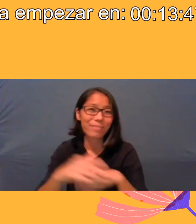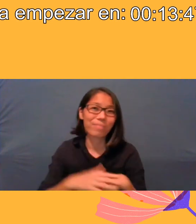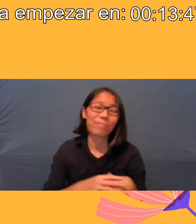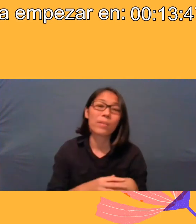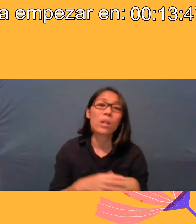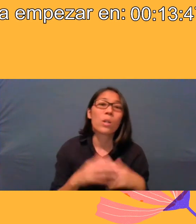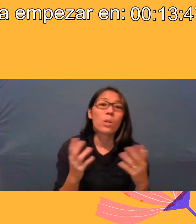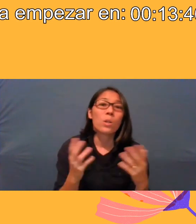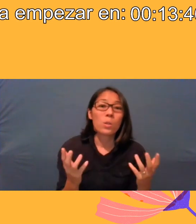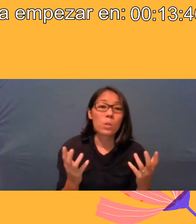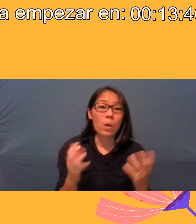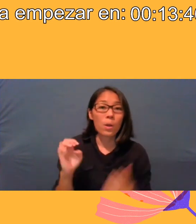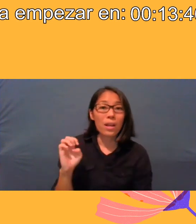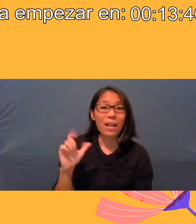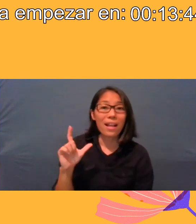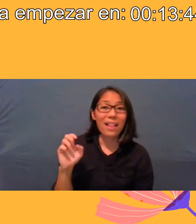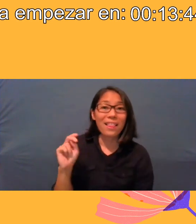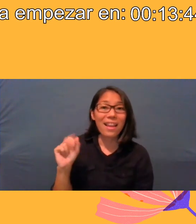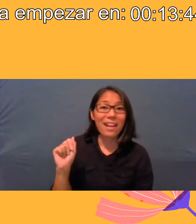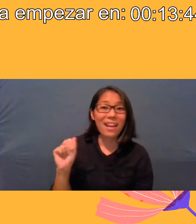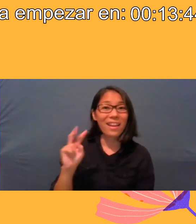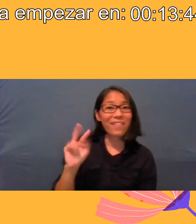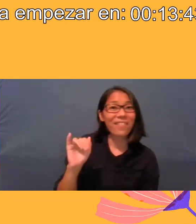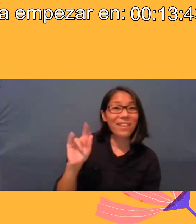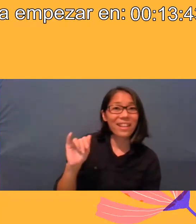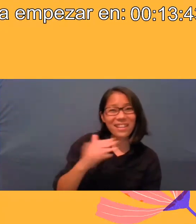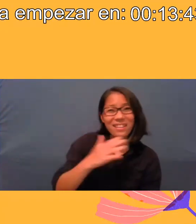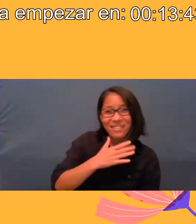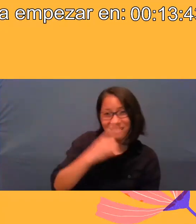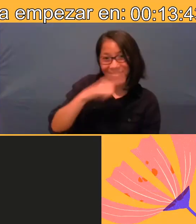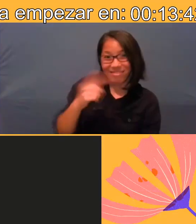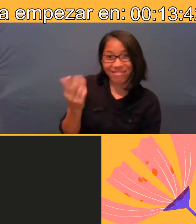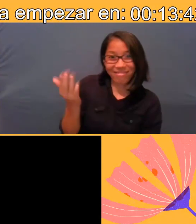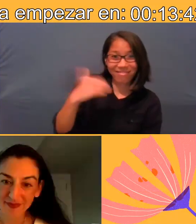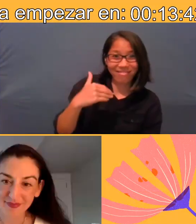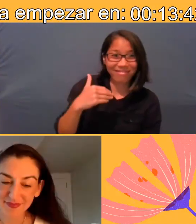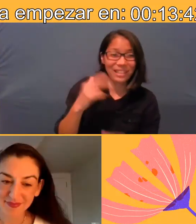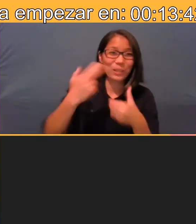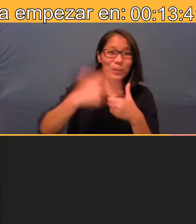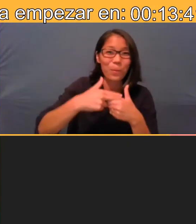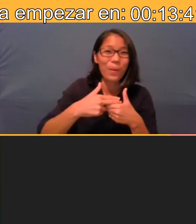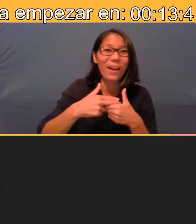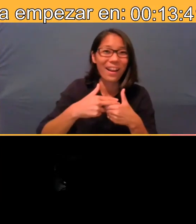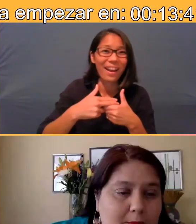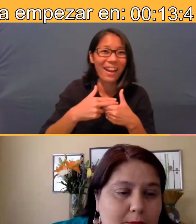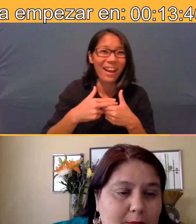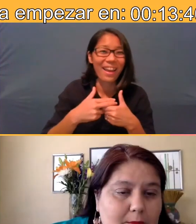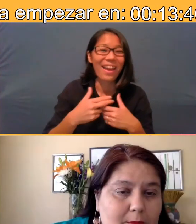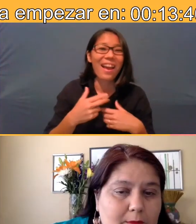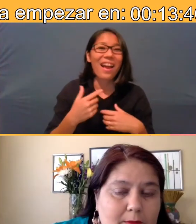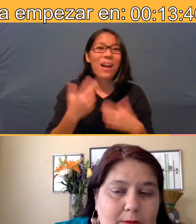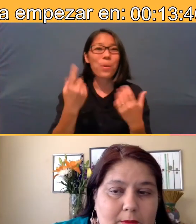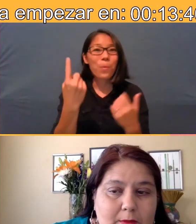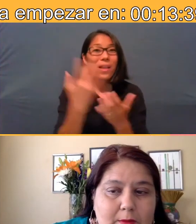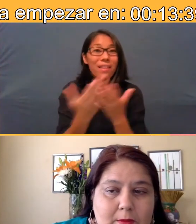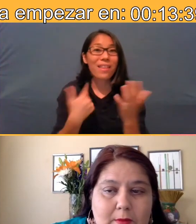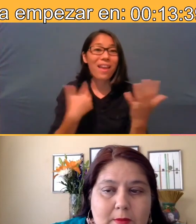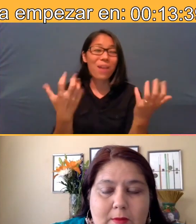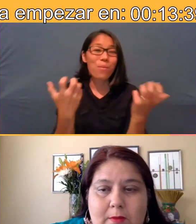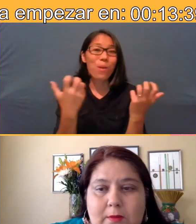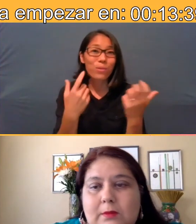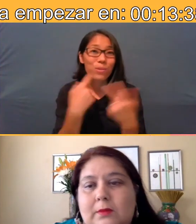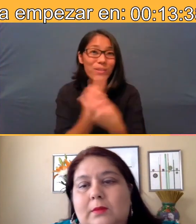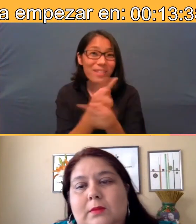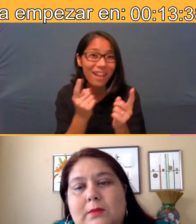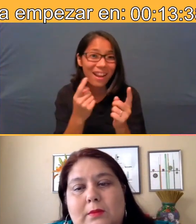so Elena and Vicky, please join in. And one of the things that I want to say is to call